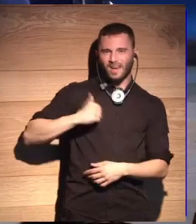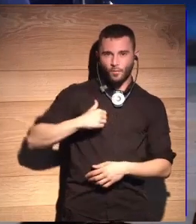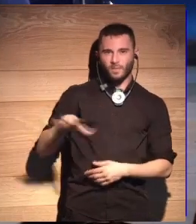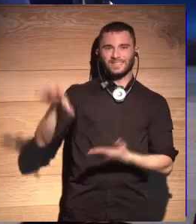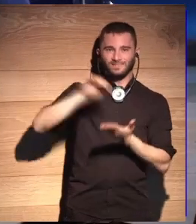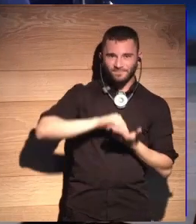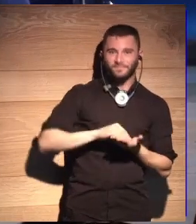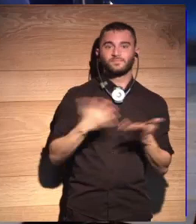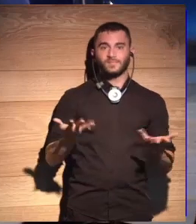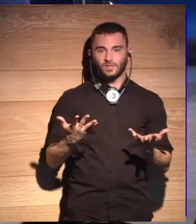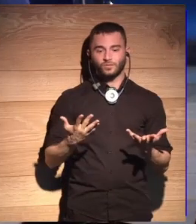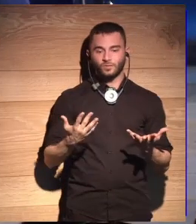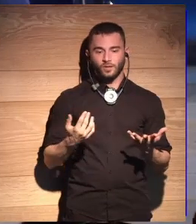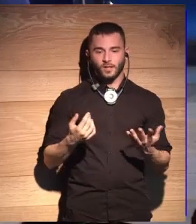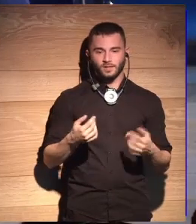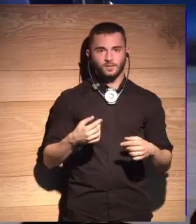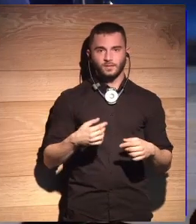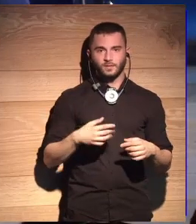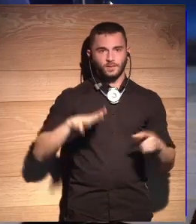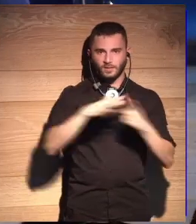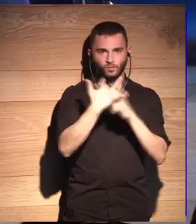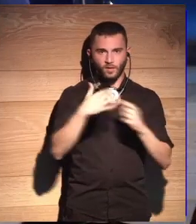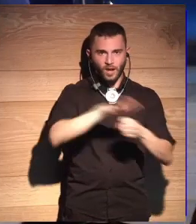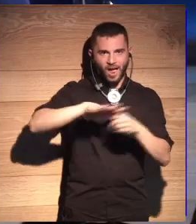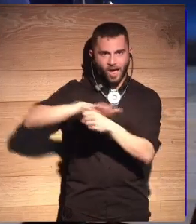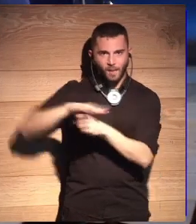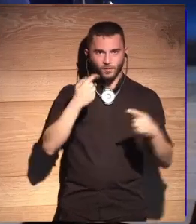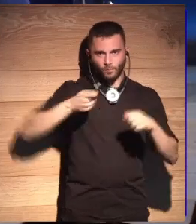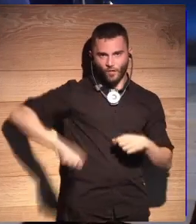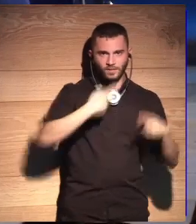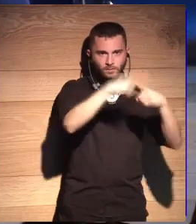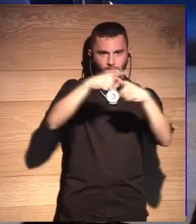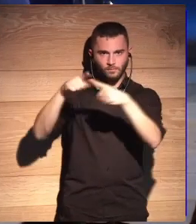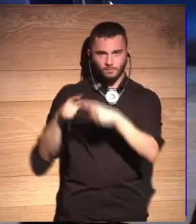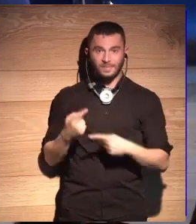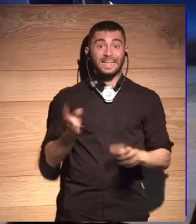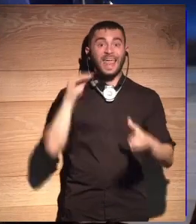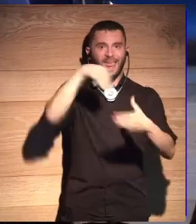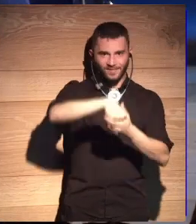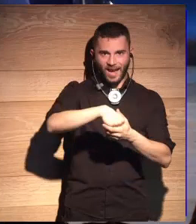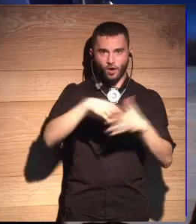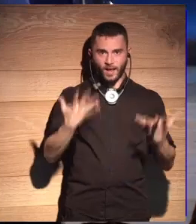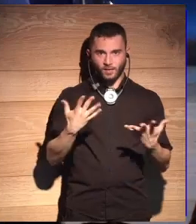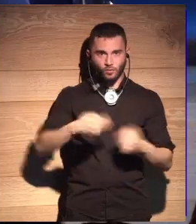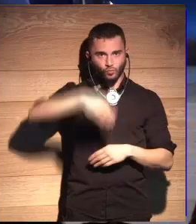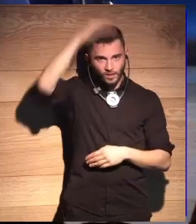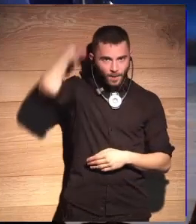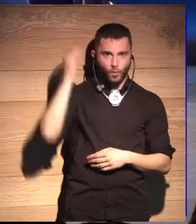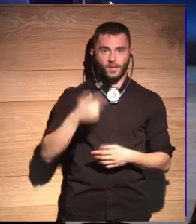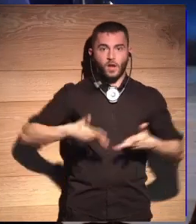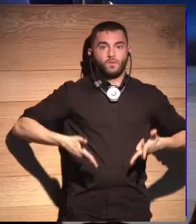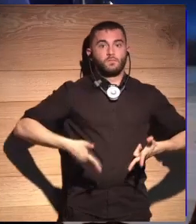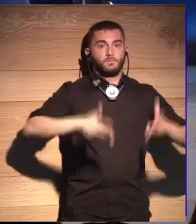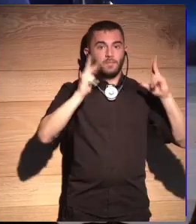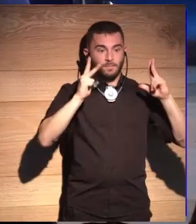media. And of course it was being supported by the fact that the Republican Party was kind of allowing this to go on. So it was in some